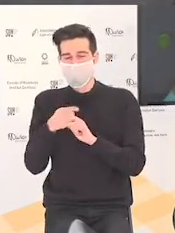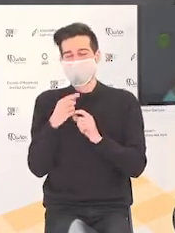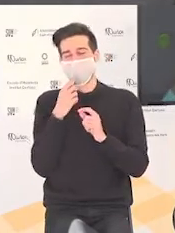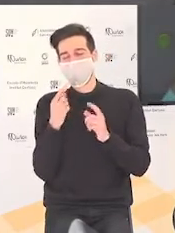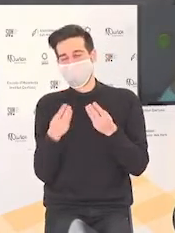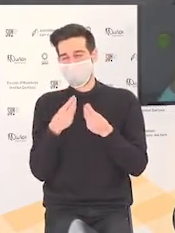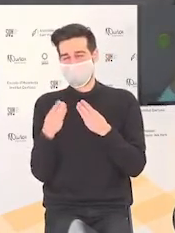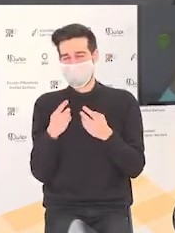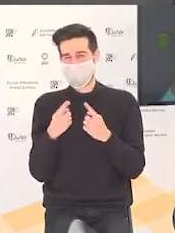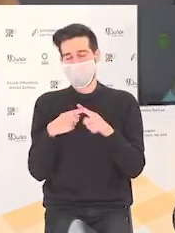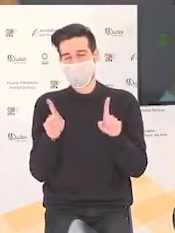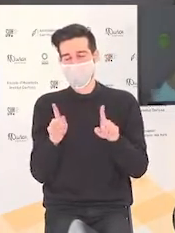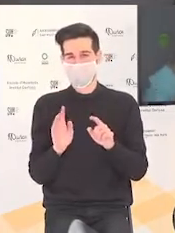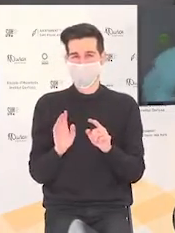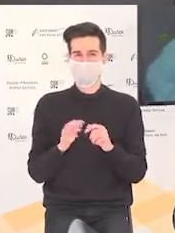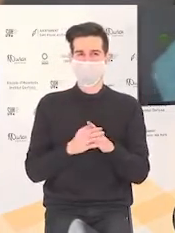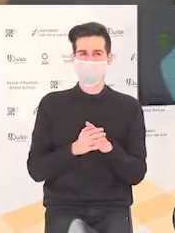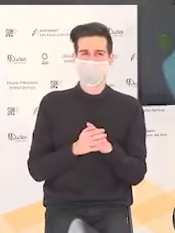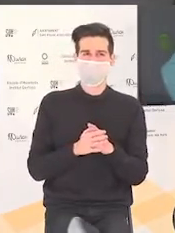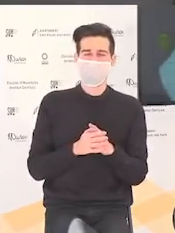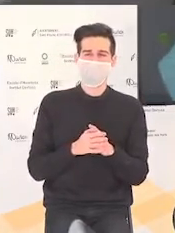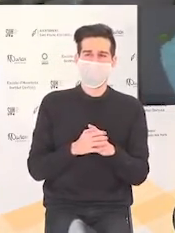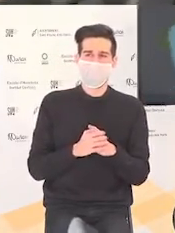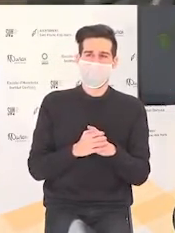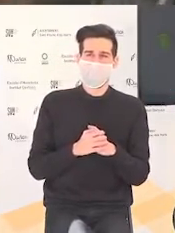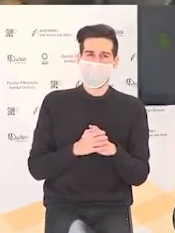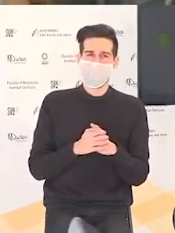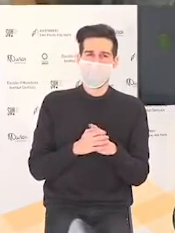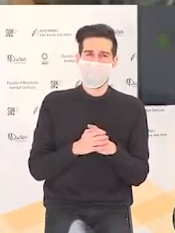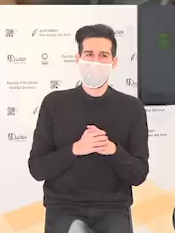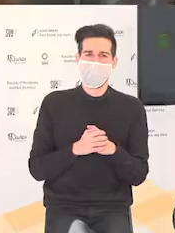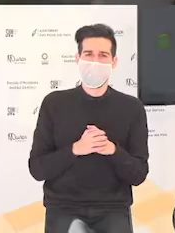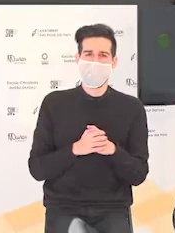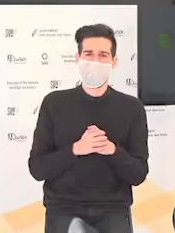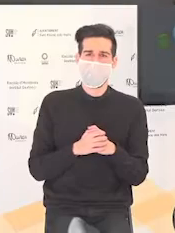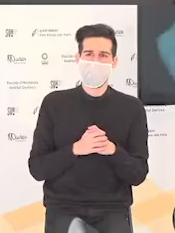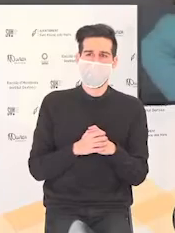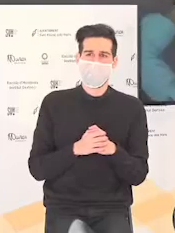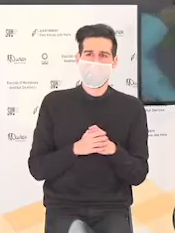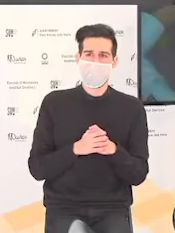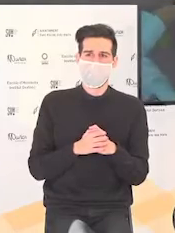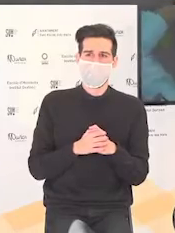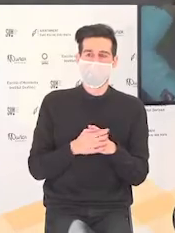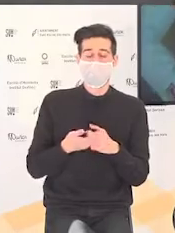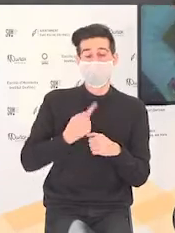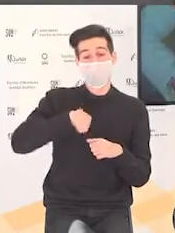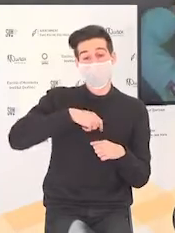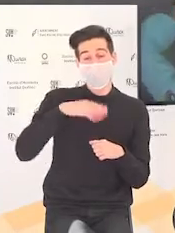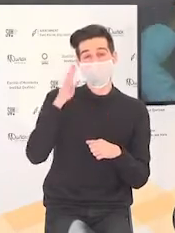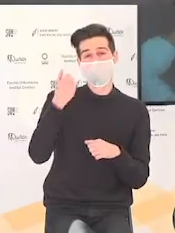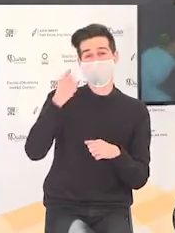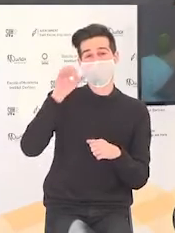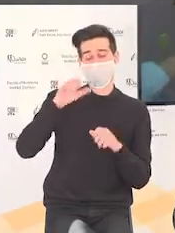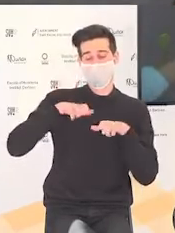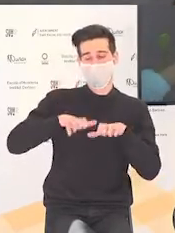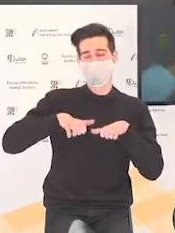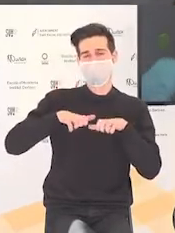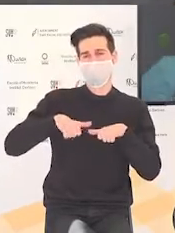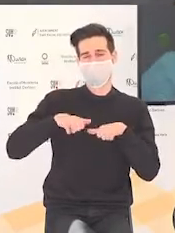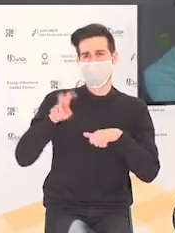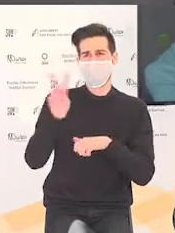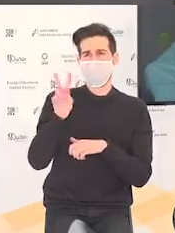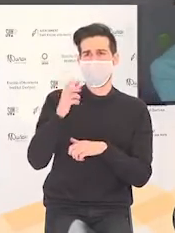I've got this vanilla paste that I'm going to just put on the edge. Tengo esta pasta de vainilla que voy a poner ahí en